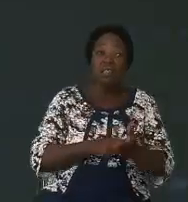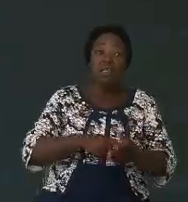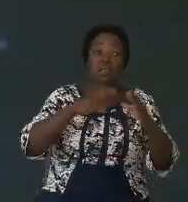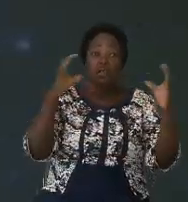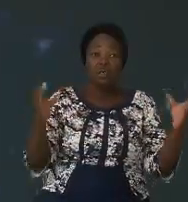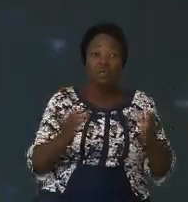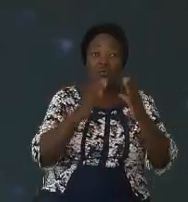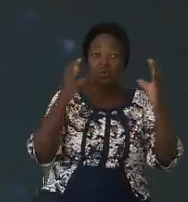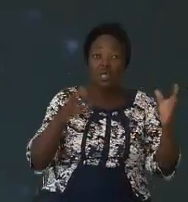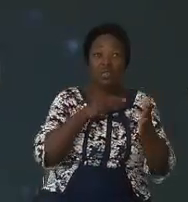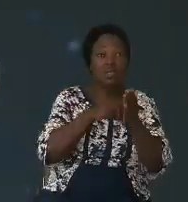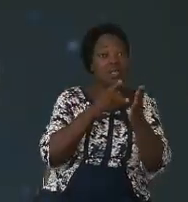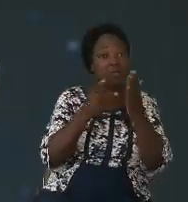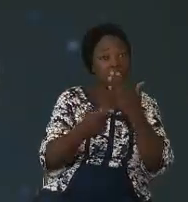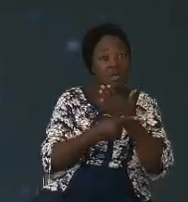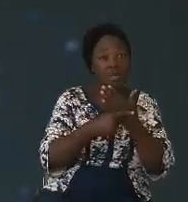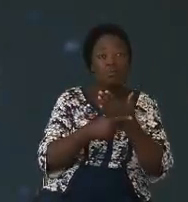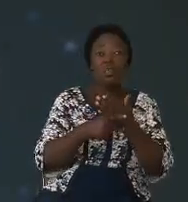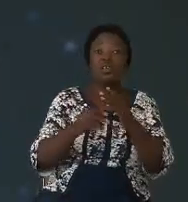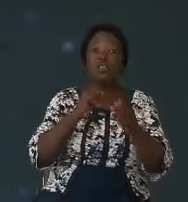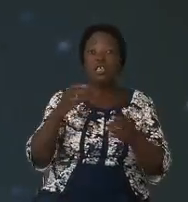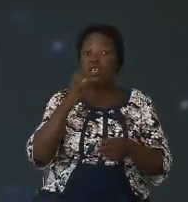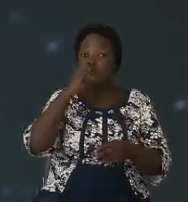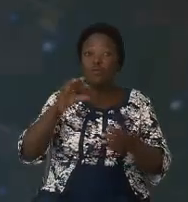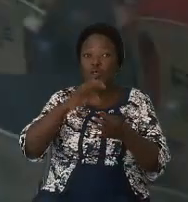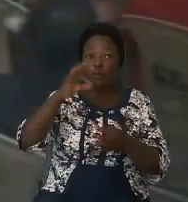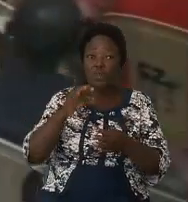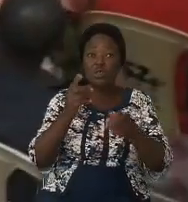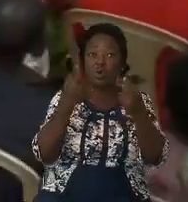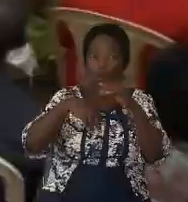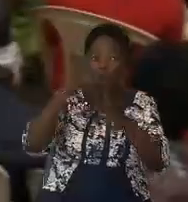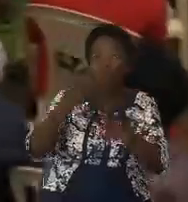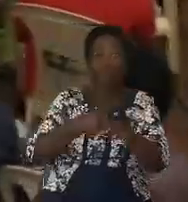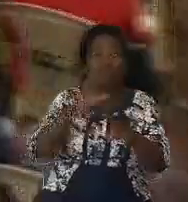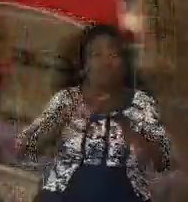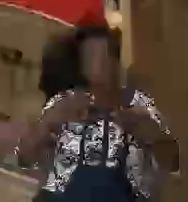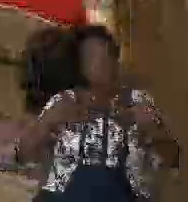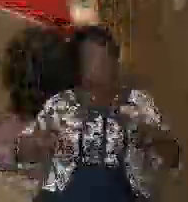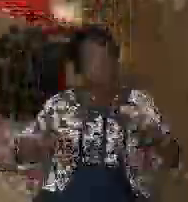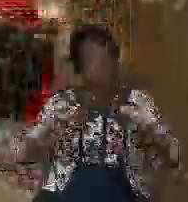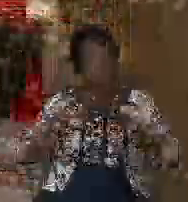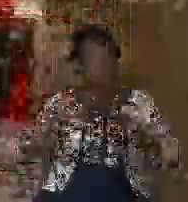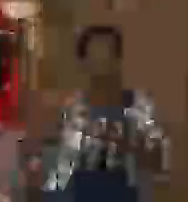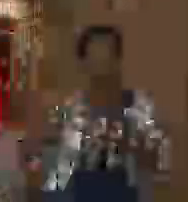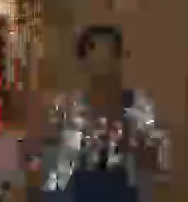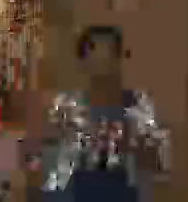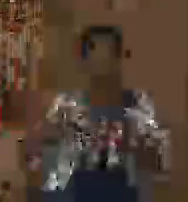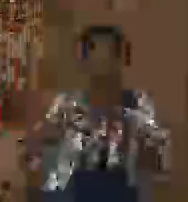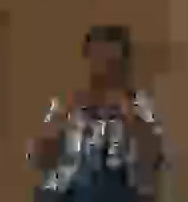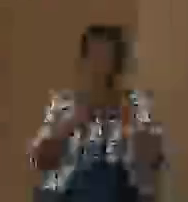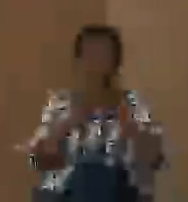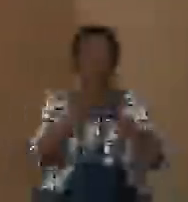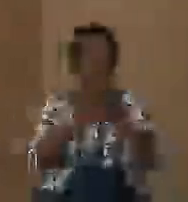spirit cast out, and evil thing, bad things all cast out. If you don't substitute, if you